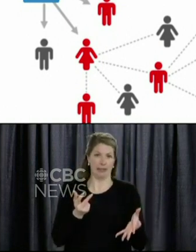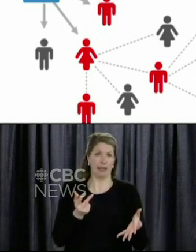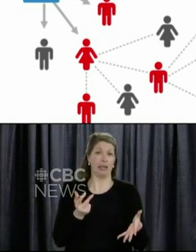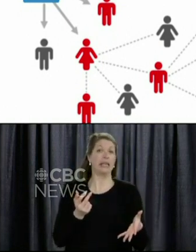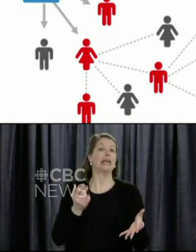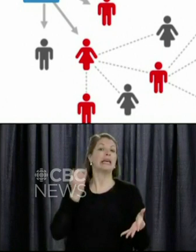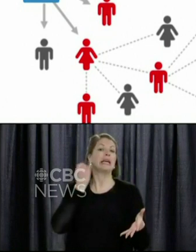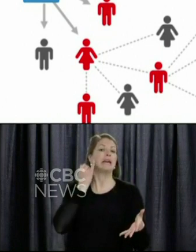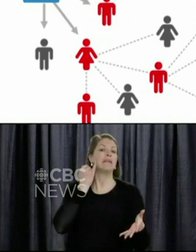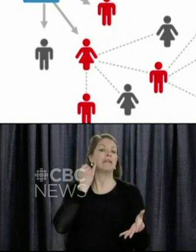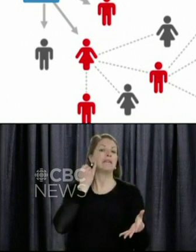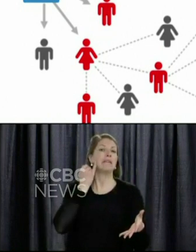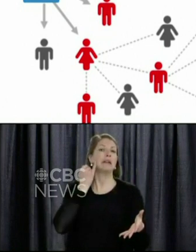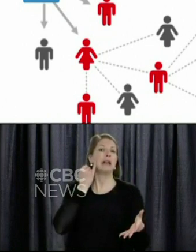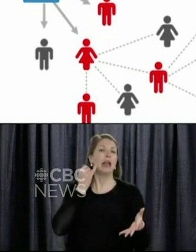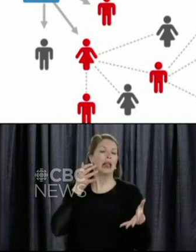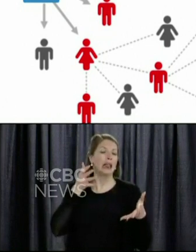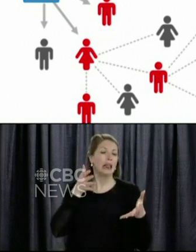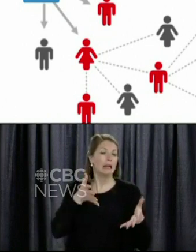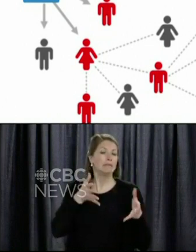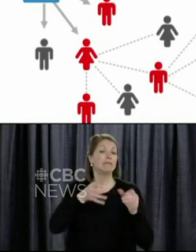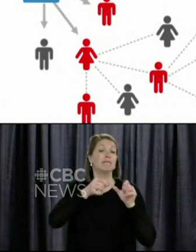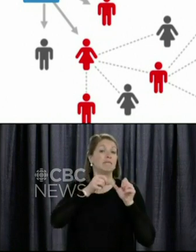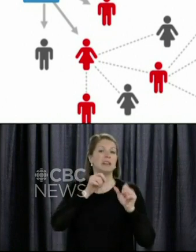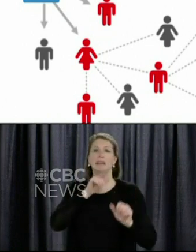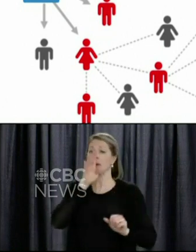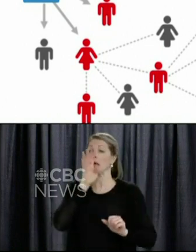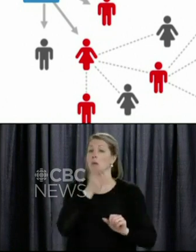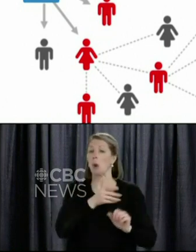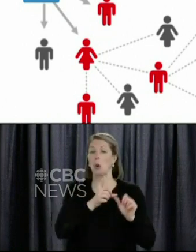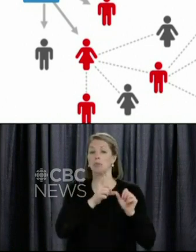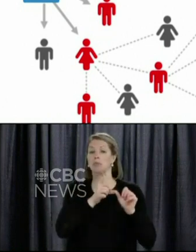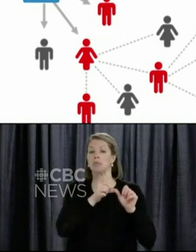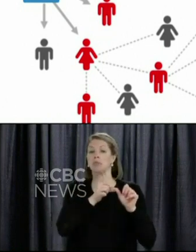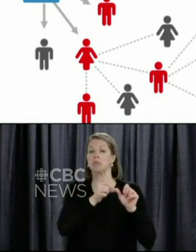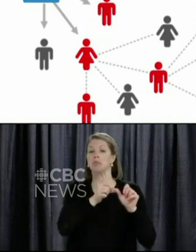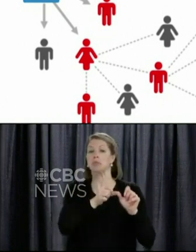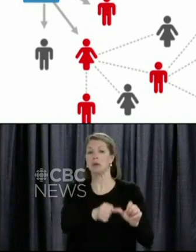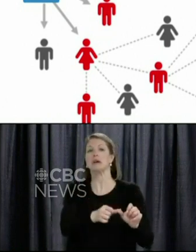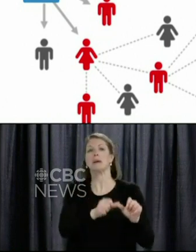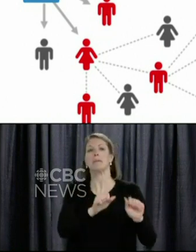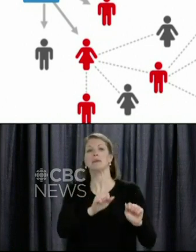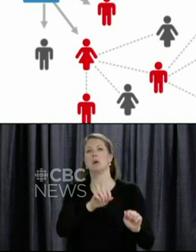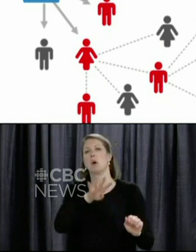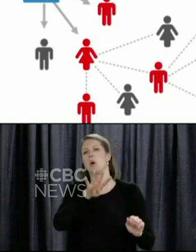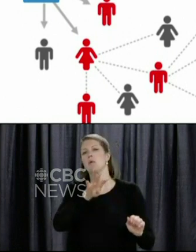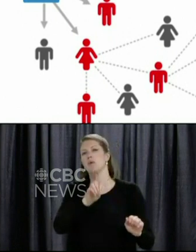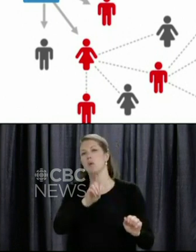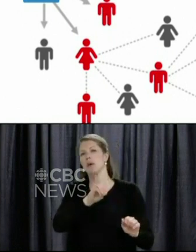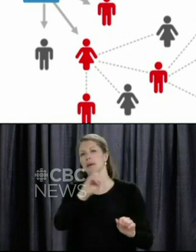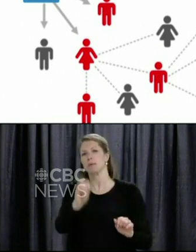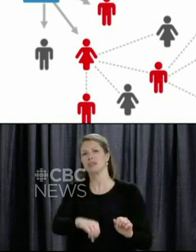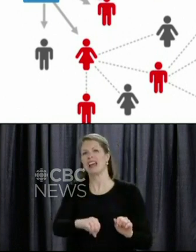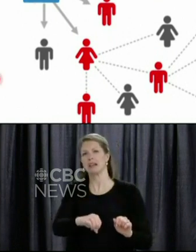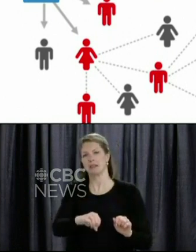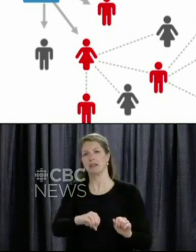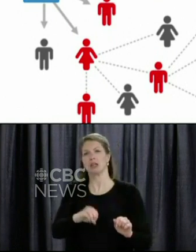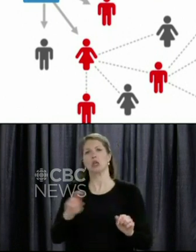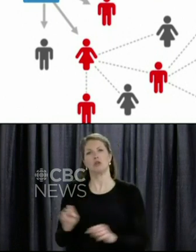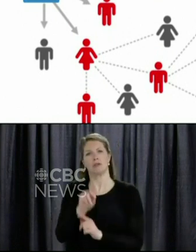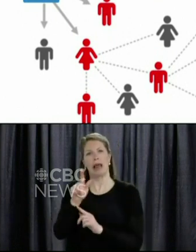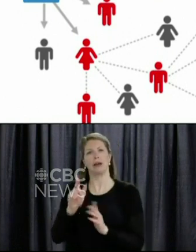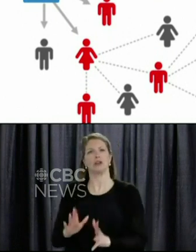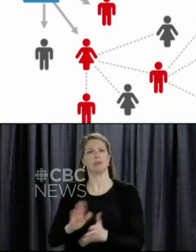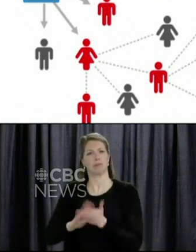let this persist, about 40 to 50% of Newfoundlanders will get infected with the virus. If, on the other hand, you can identify